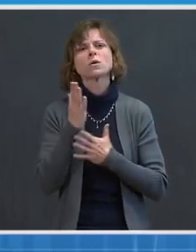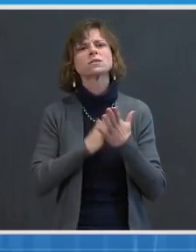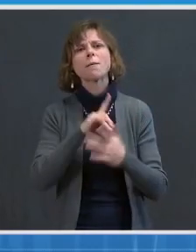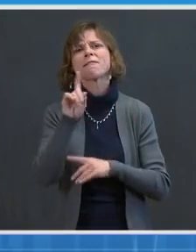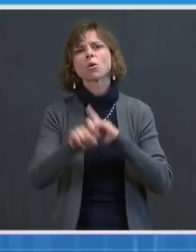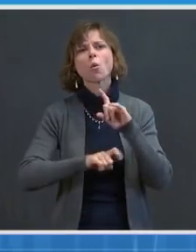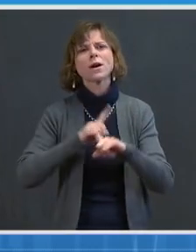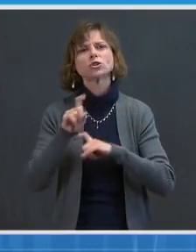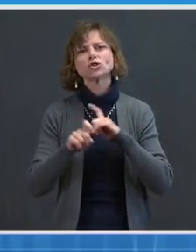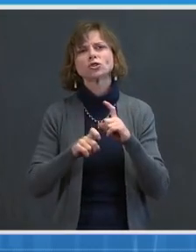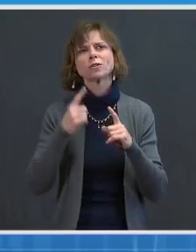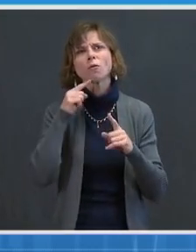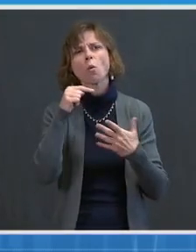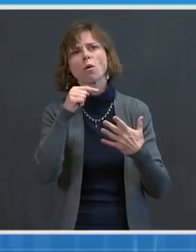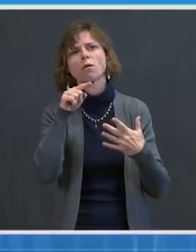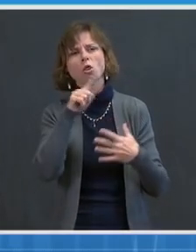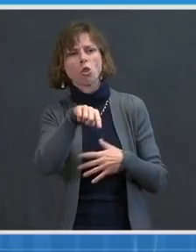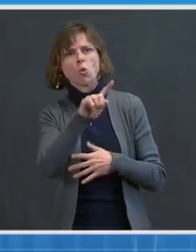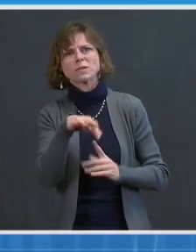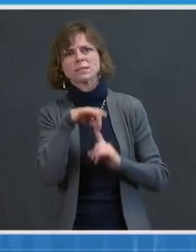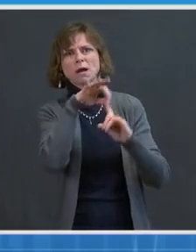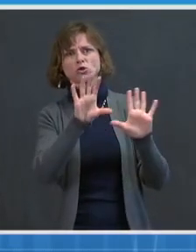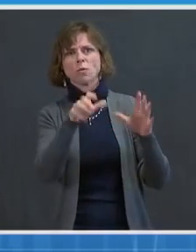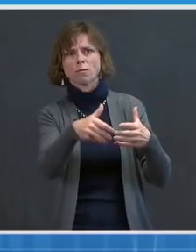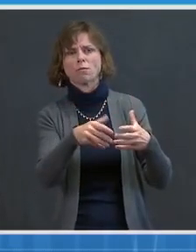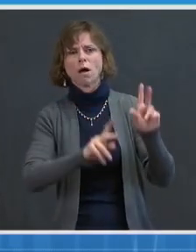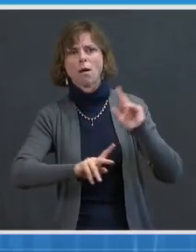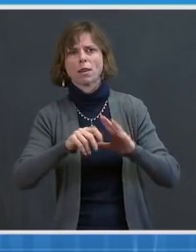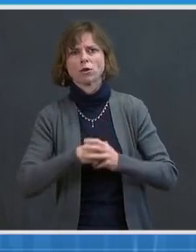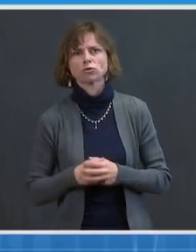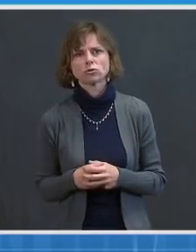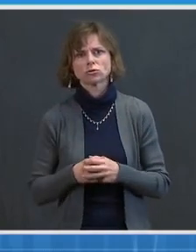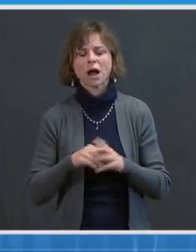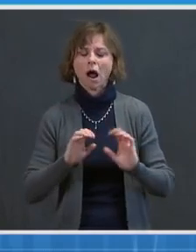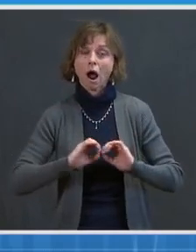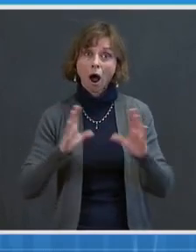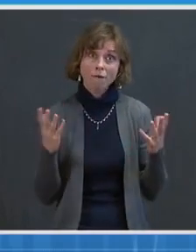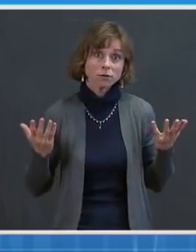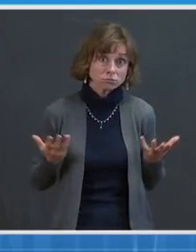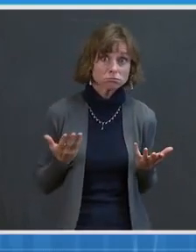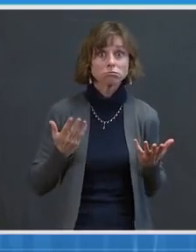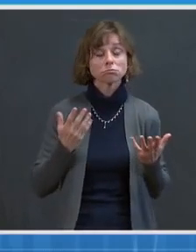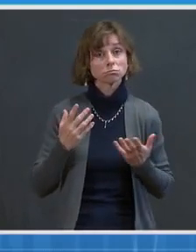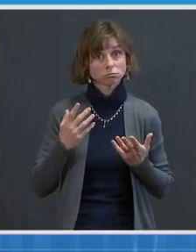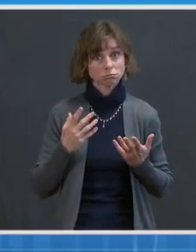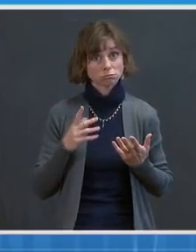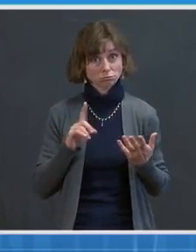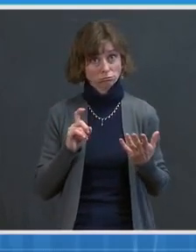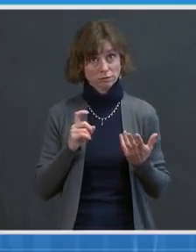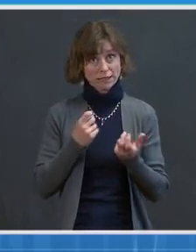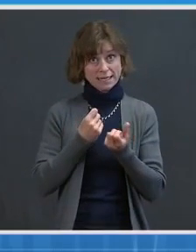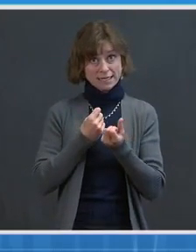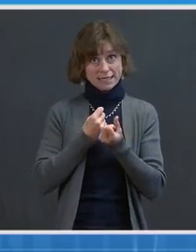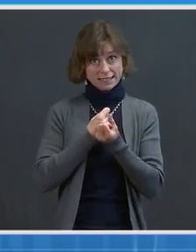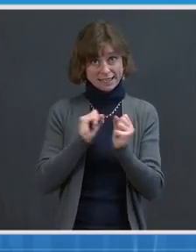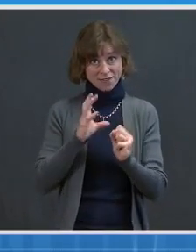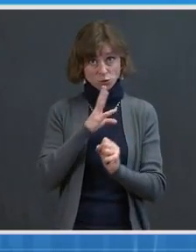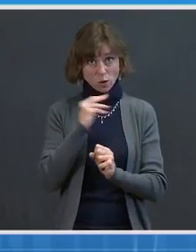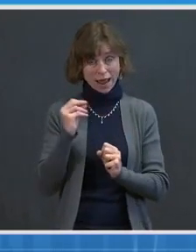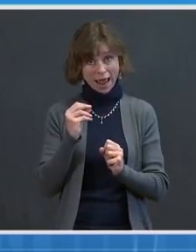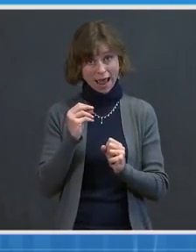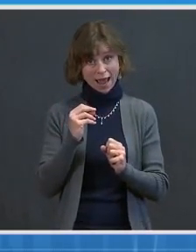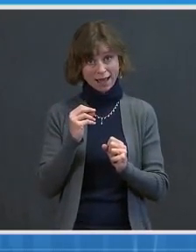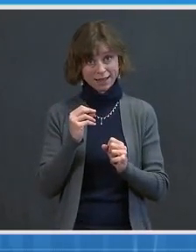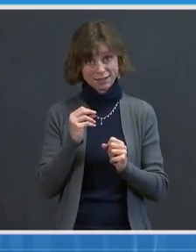ask of these special populations? The obvious ones are, what is the safety and immunogenicity profile